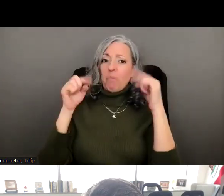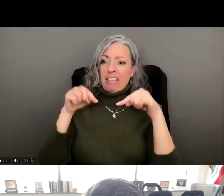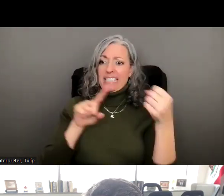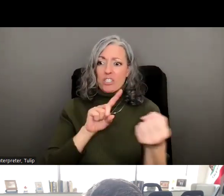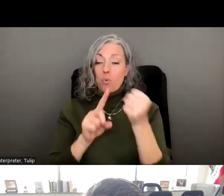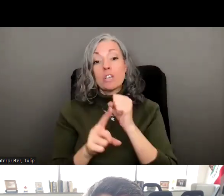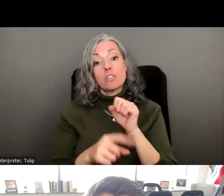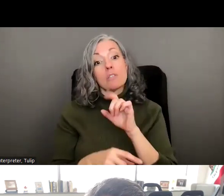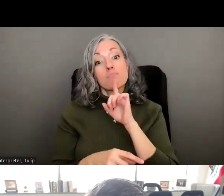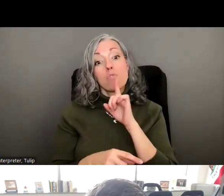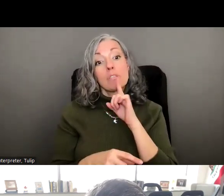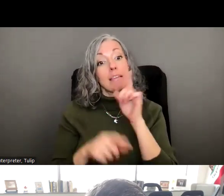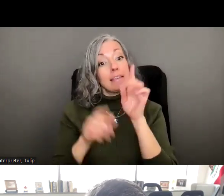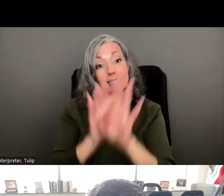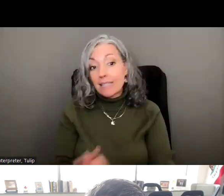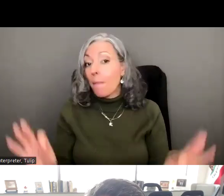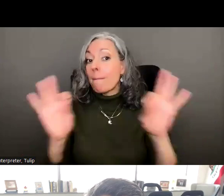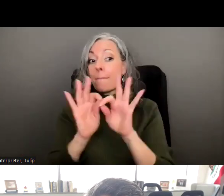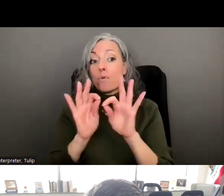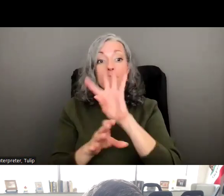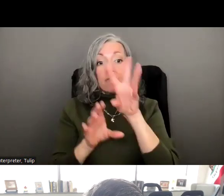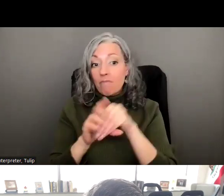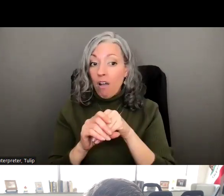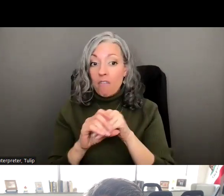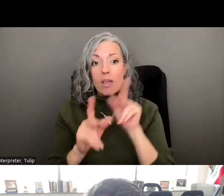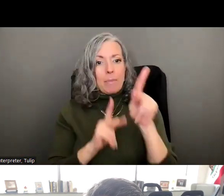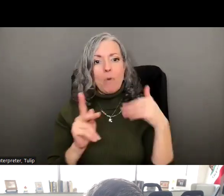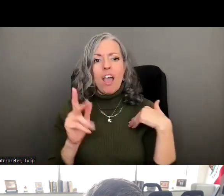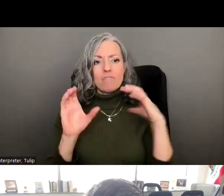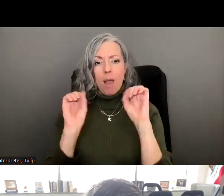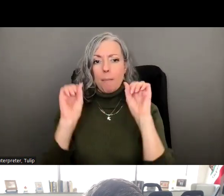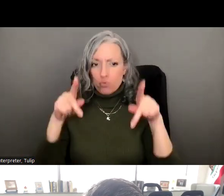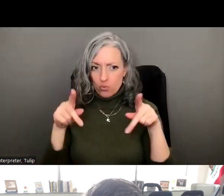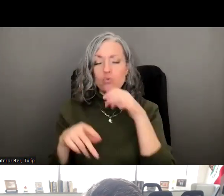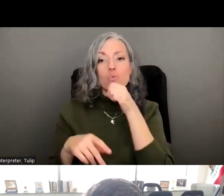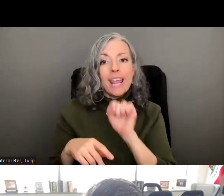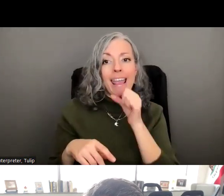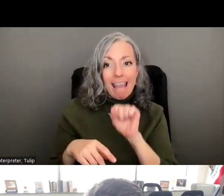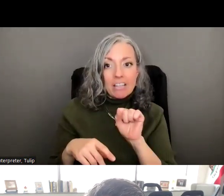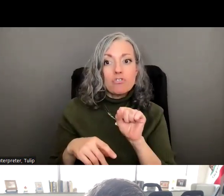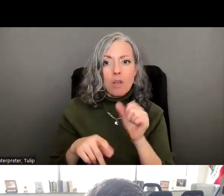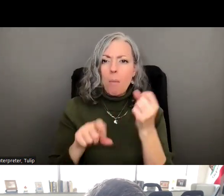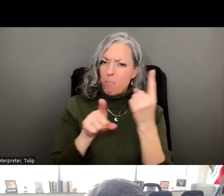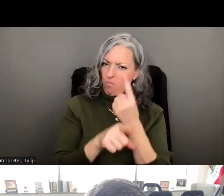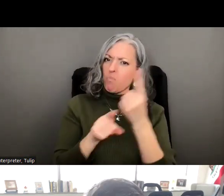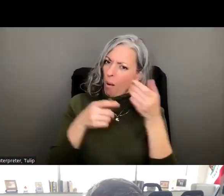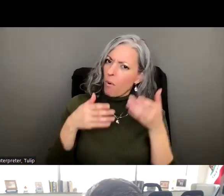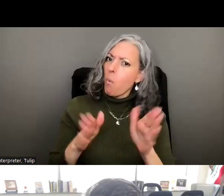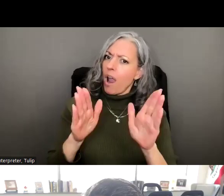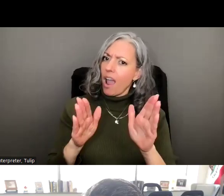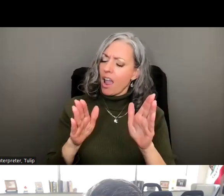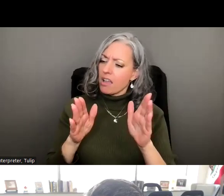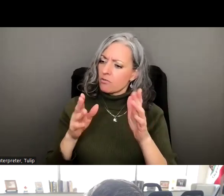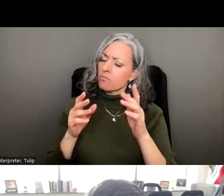just such an important piece as people have the opportunity to age in place in a way that is